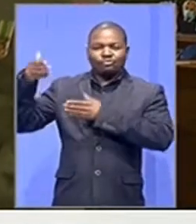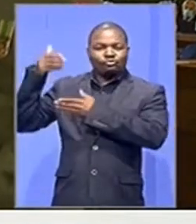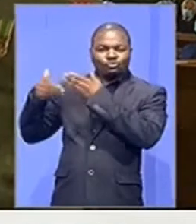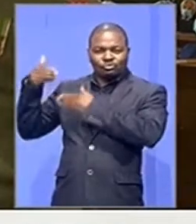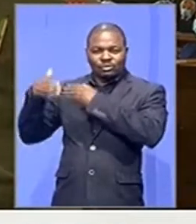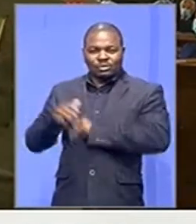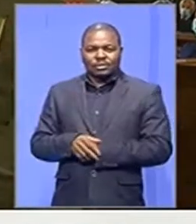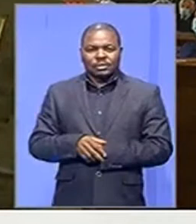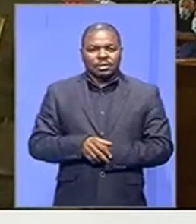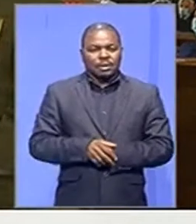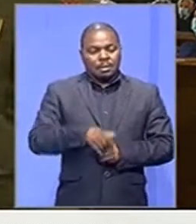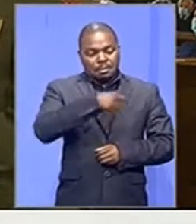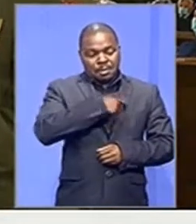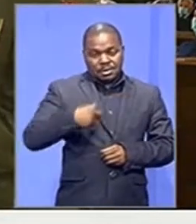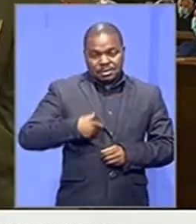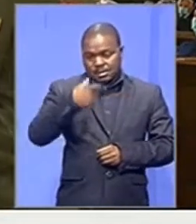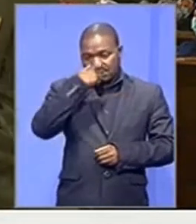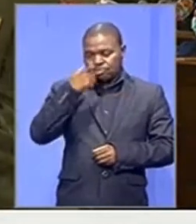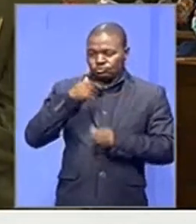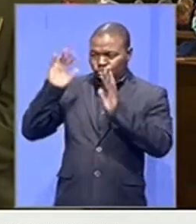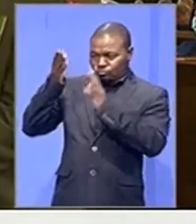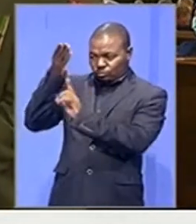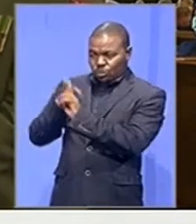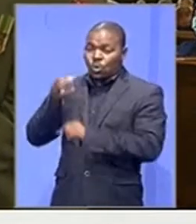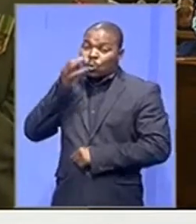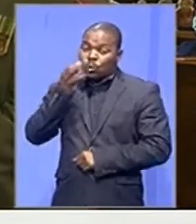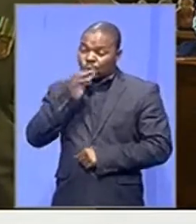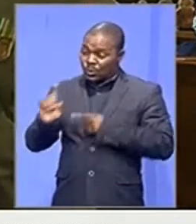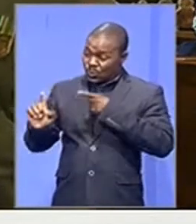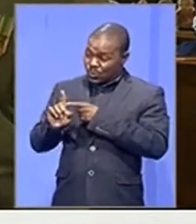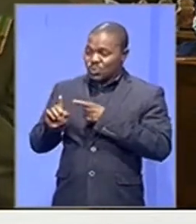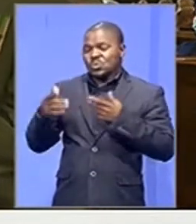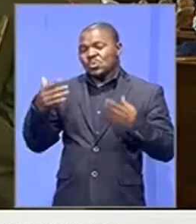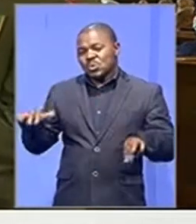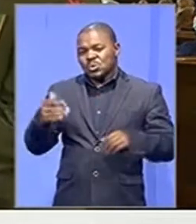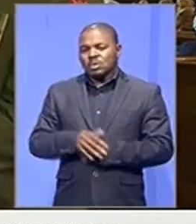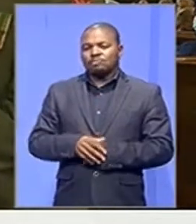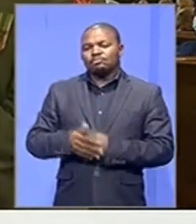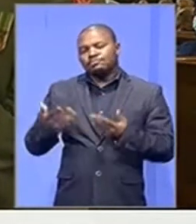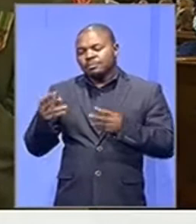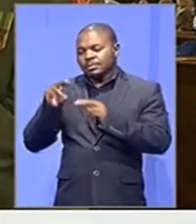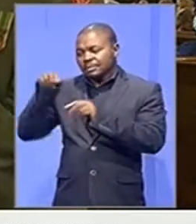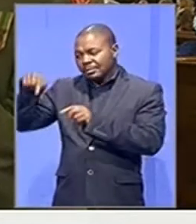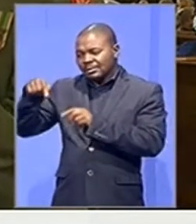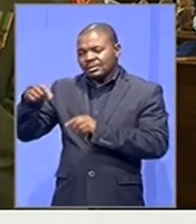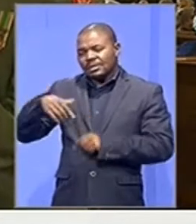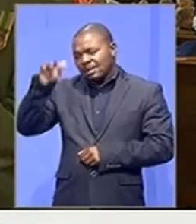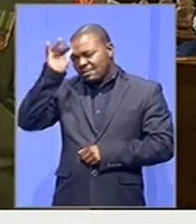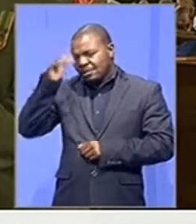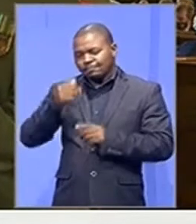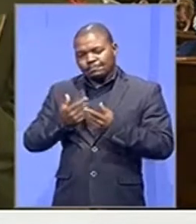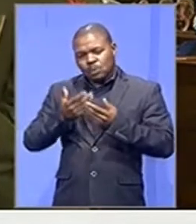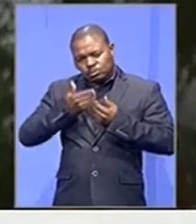Fa a ne a motlotlomatsa, Moporesidente Ramaphosa o ne a re de Klerk o ne a tshwanela gore a tsenele dipuisano le ba neng ba